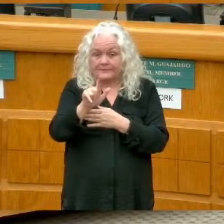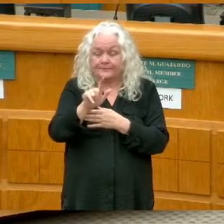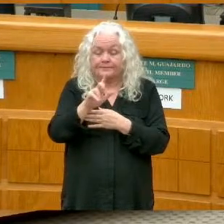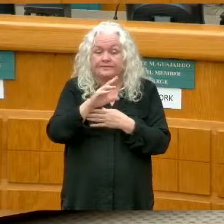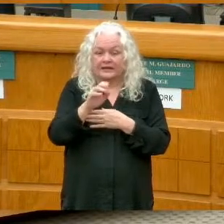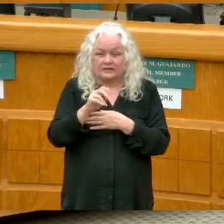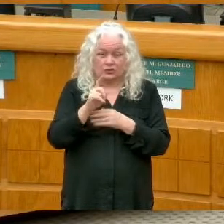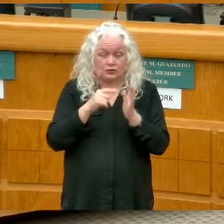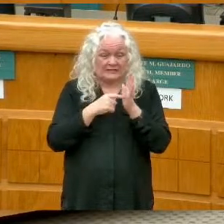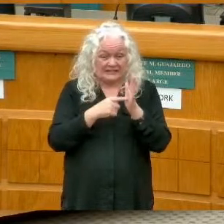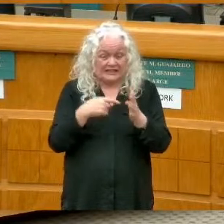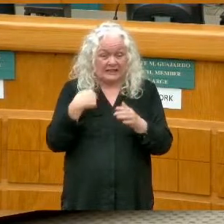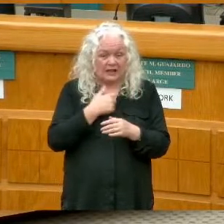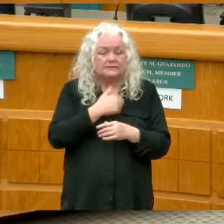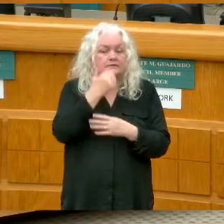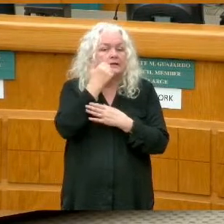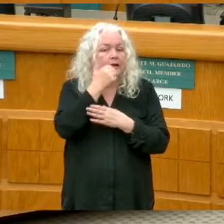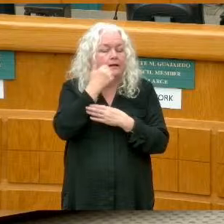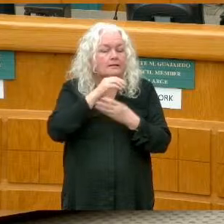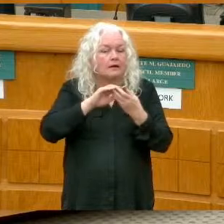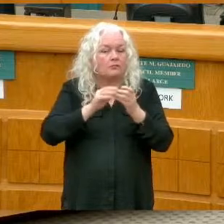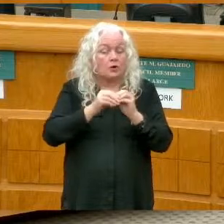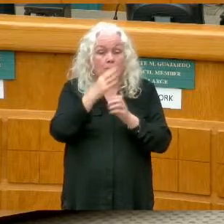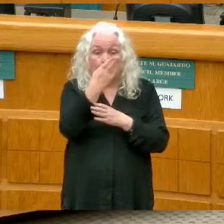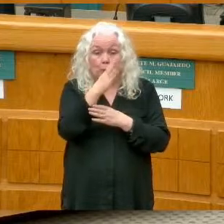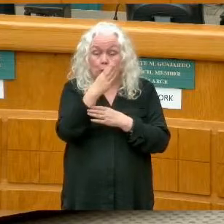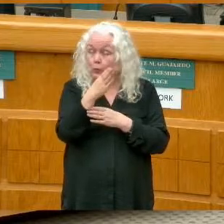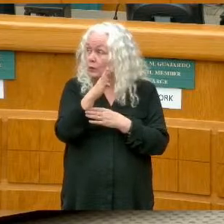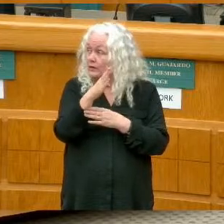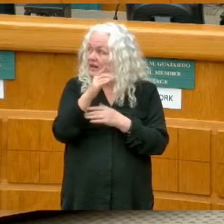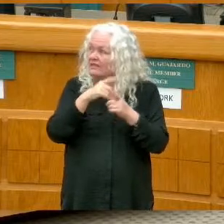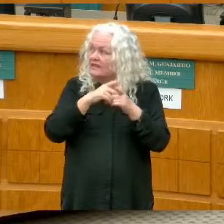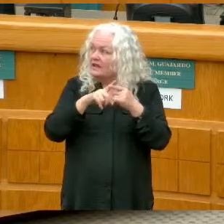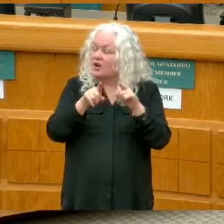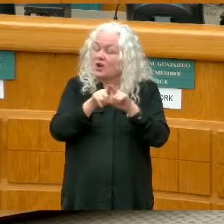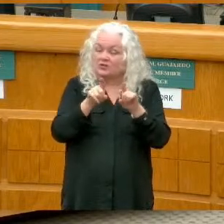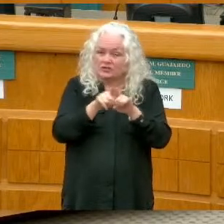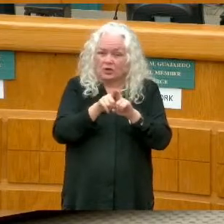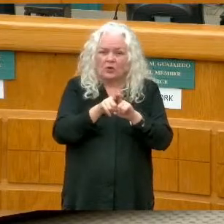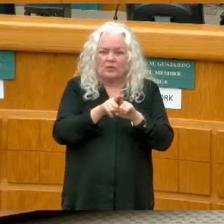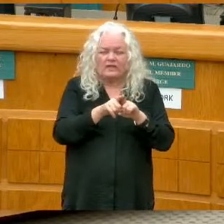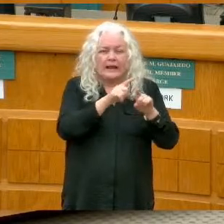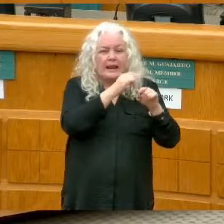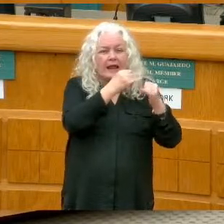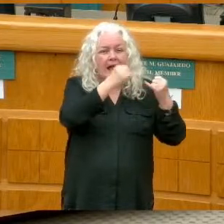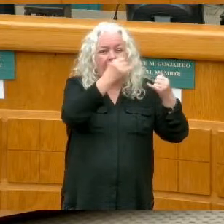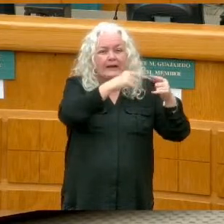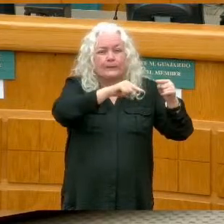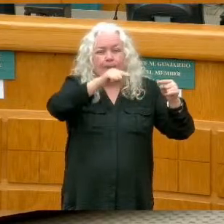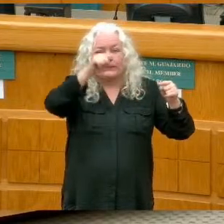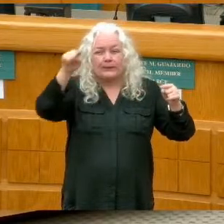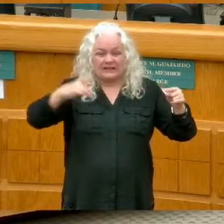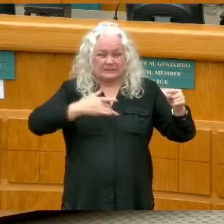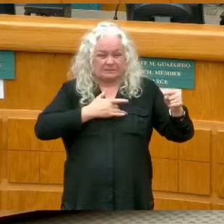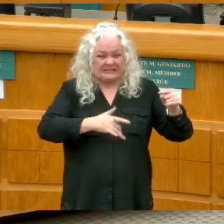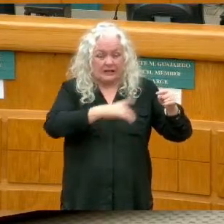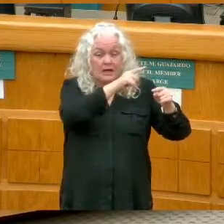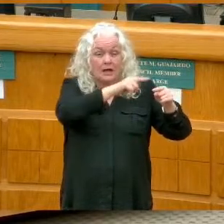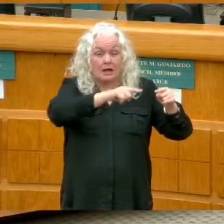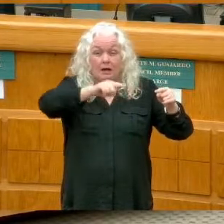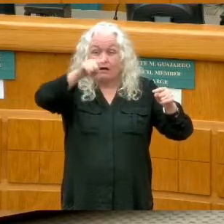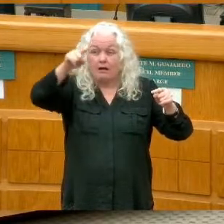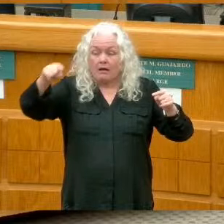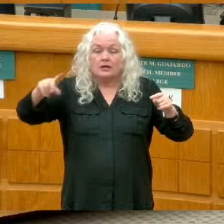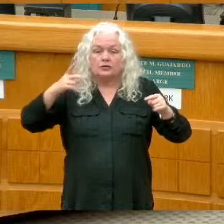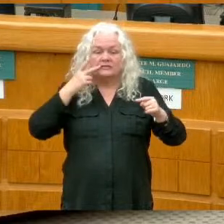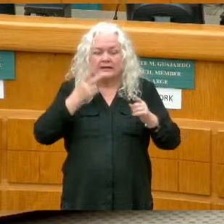And it shows us the daily numbers in the blue bars, and then it also shows us a trend line. And you can see a couple of